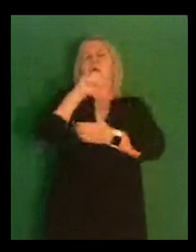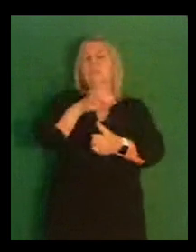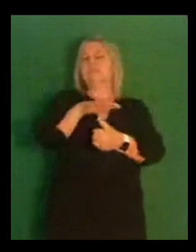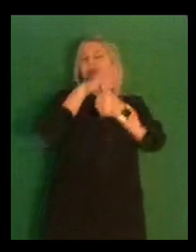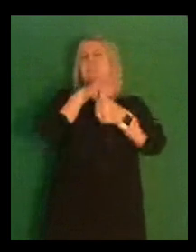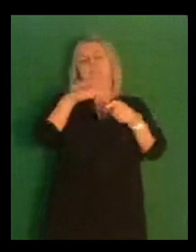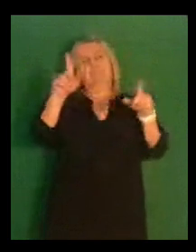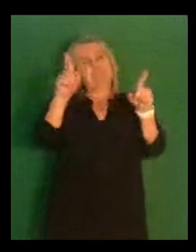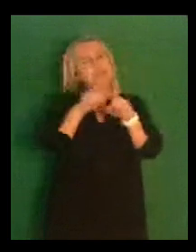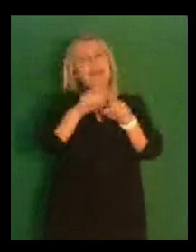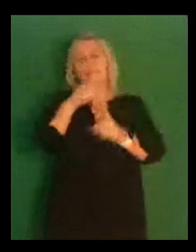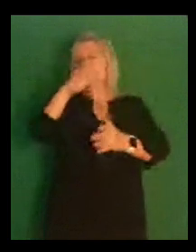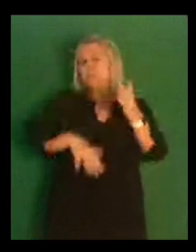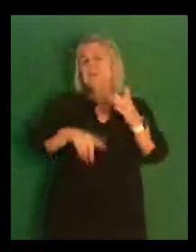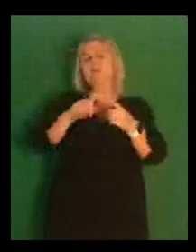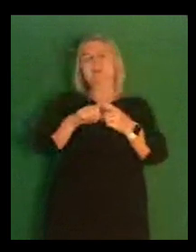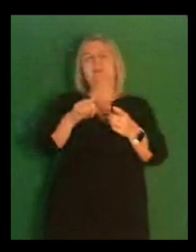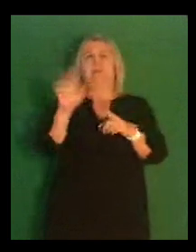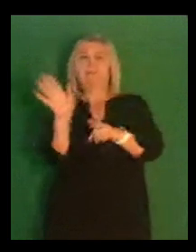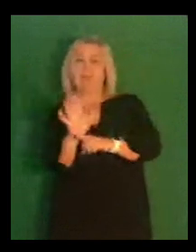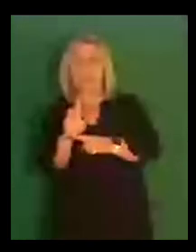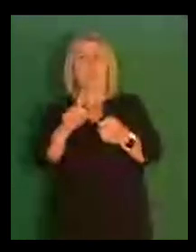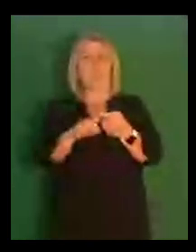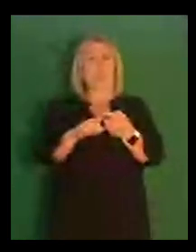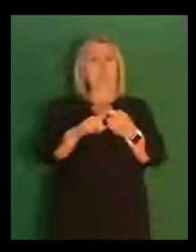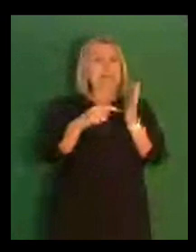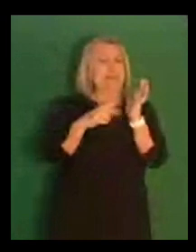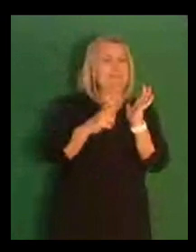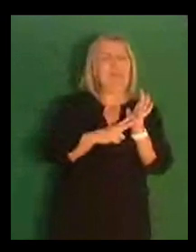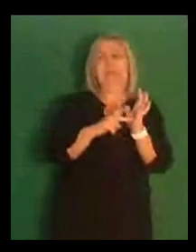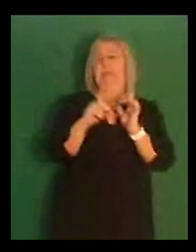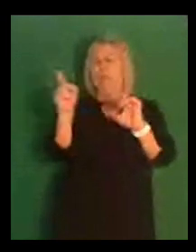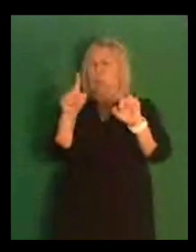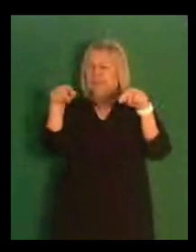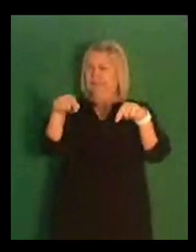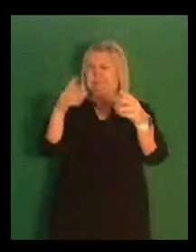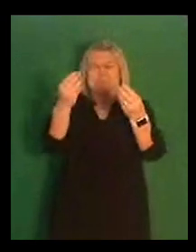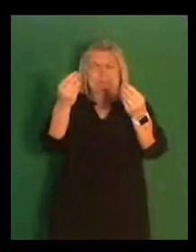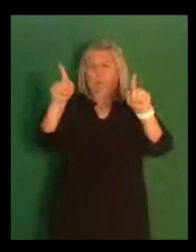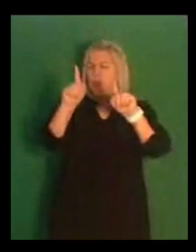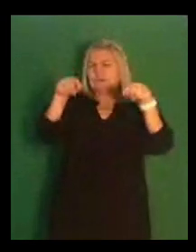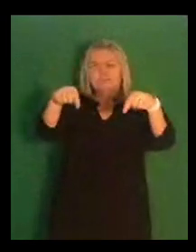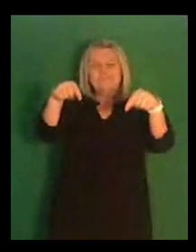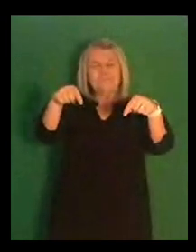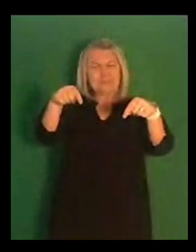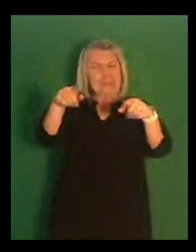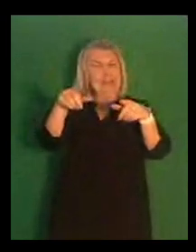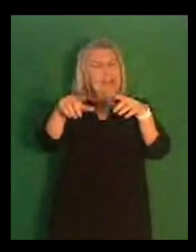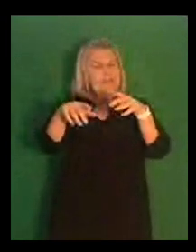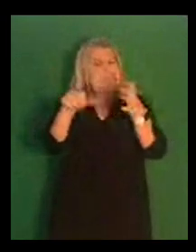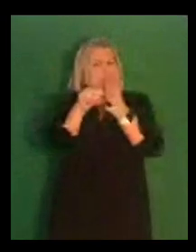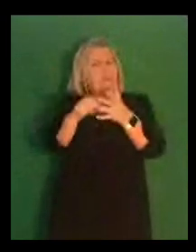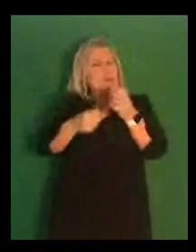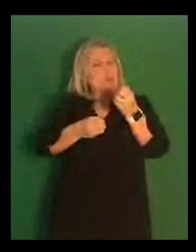it a film? Is it a broadcast? Is it a, what is it? You know, we've really struggled to articulate while not claiming